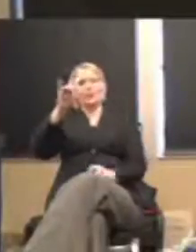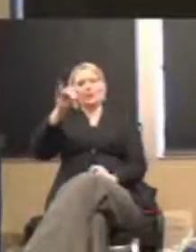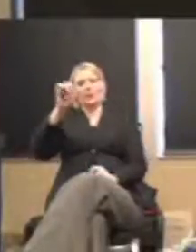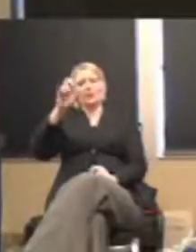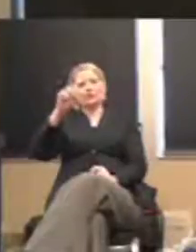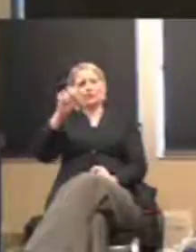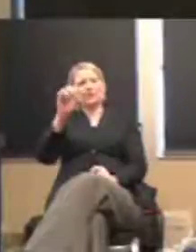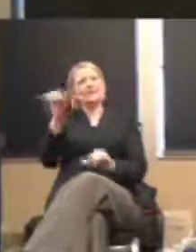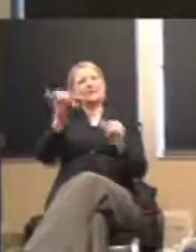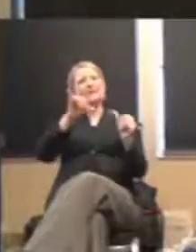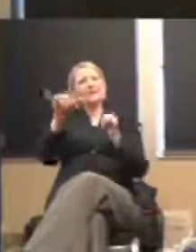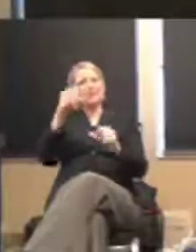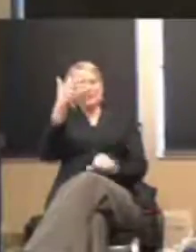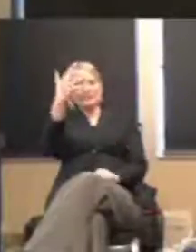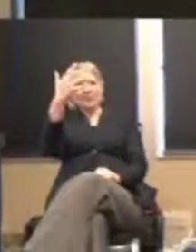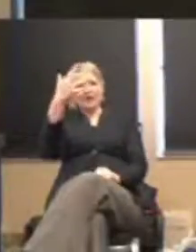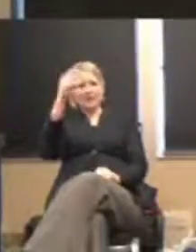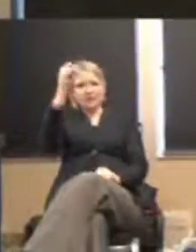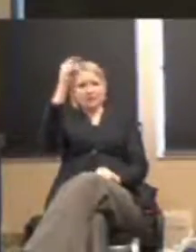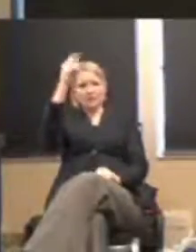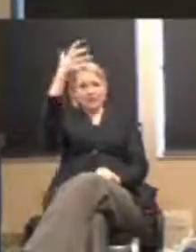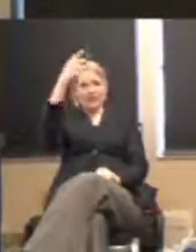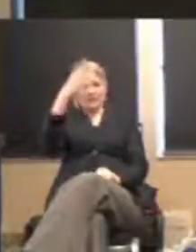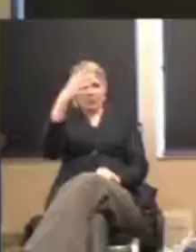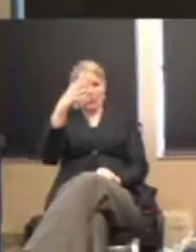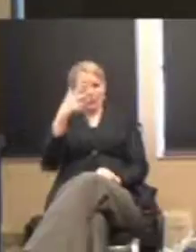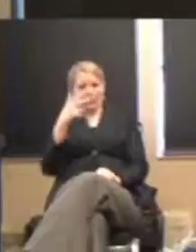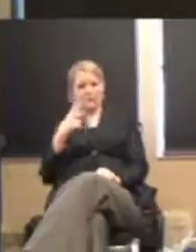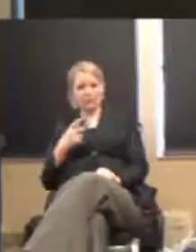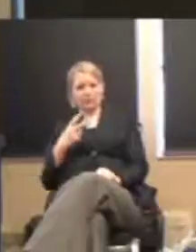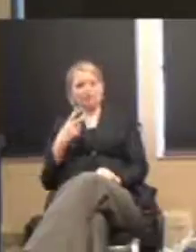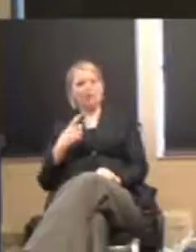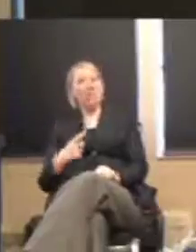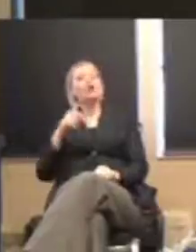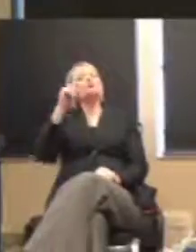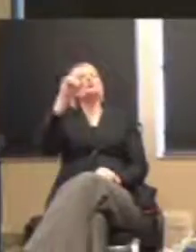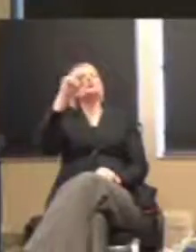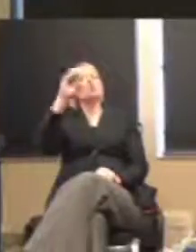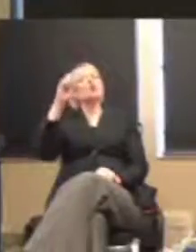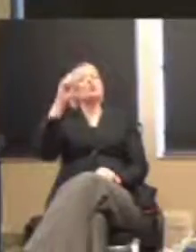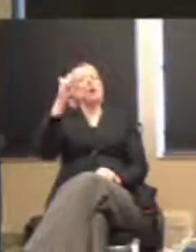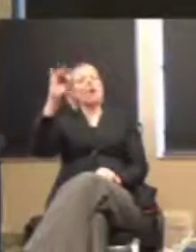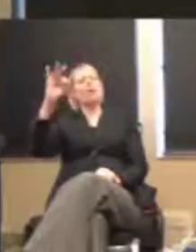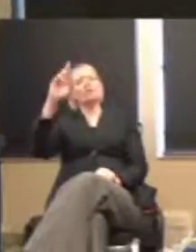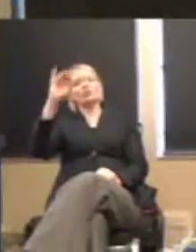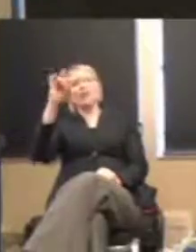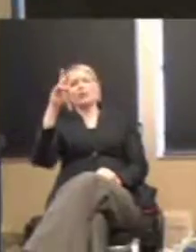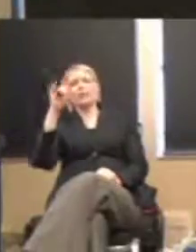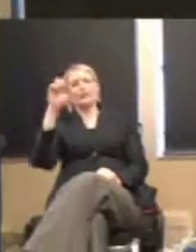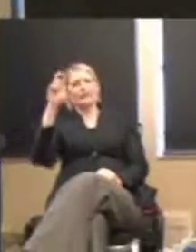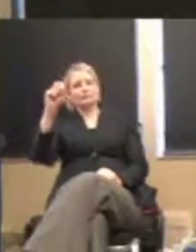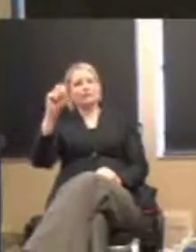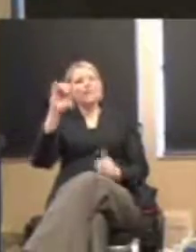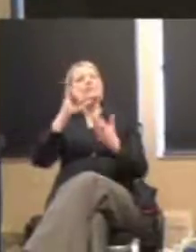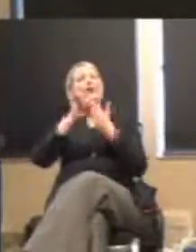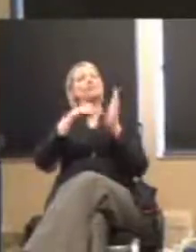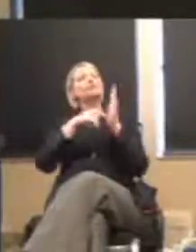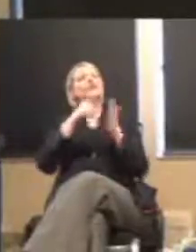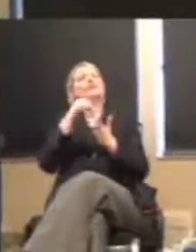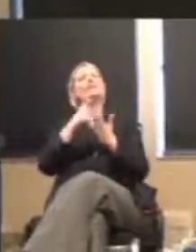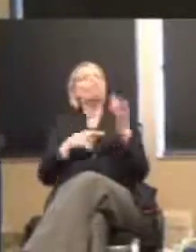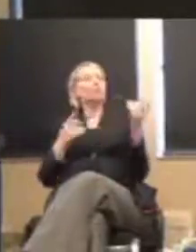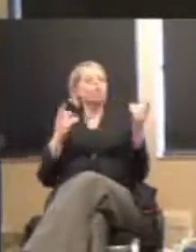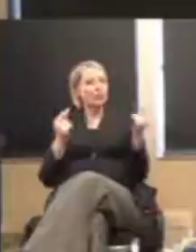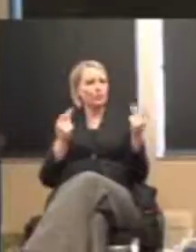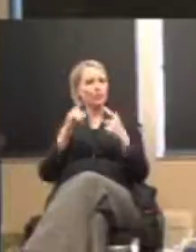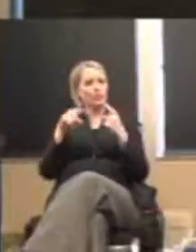you, the 5-point scale, but zones of regulation takes it to that next step of what you should do when your body is